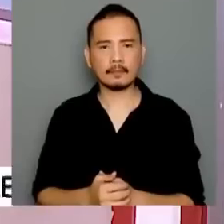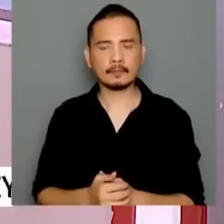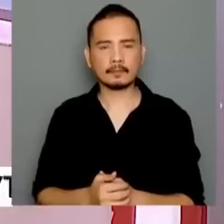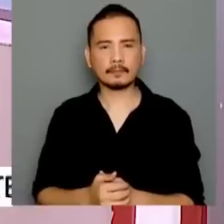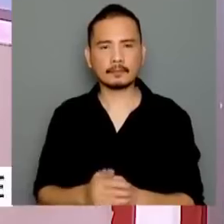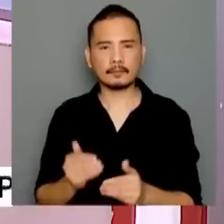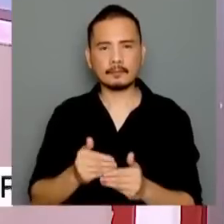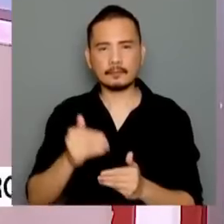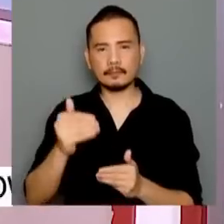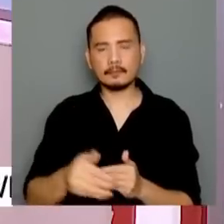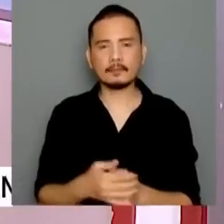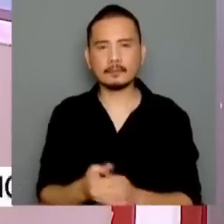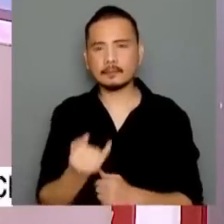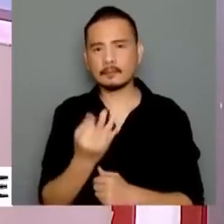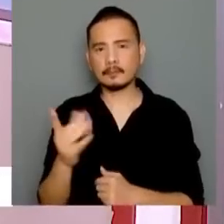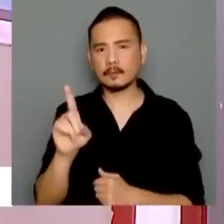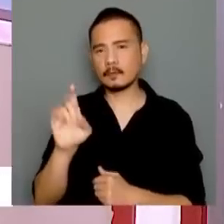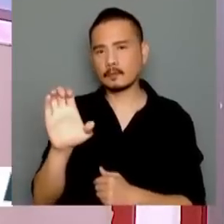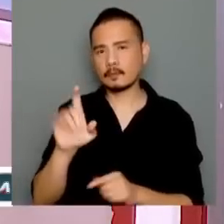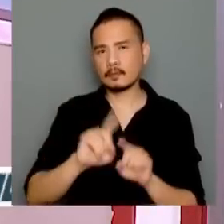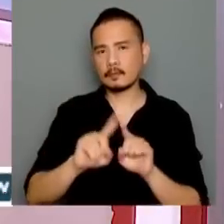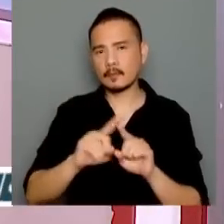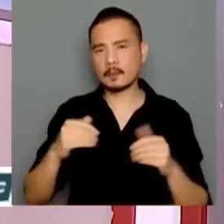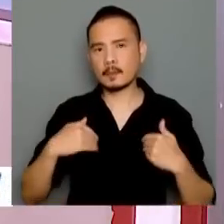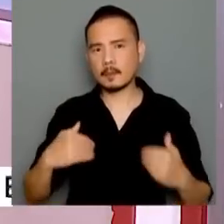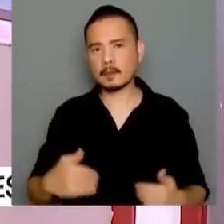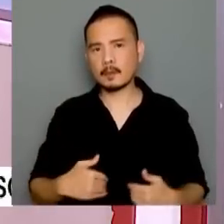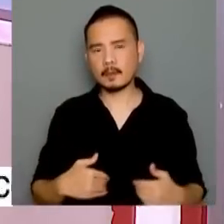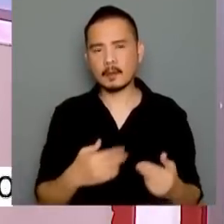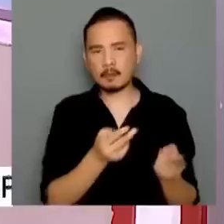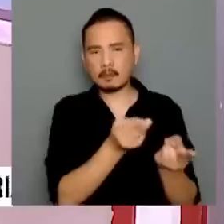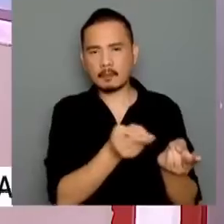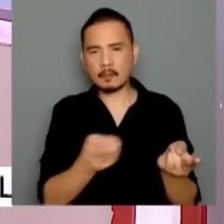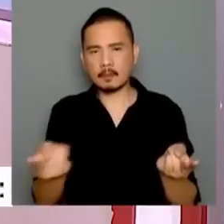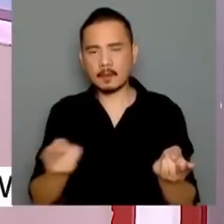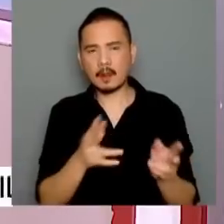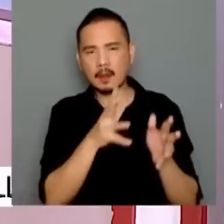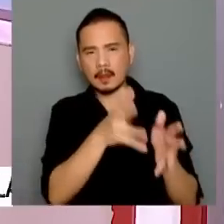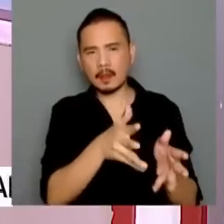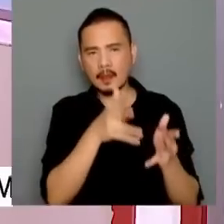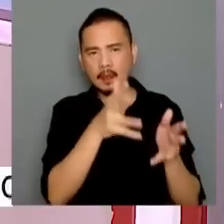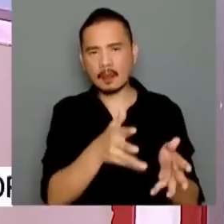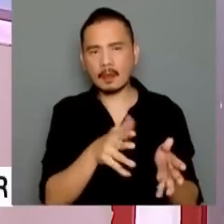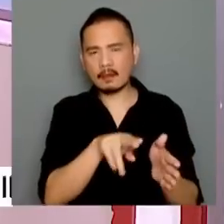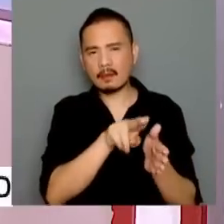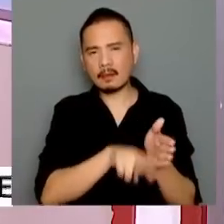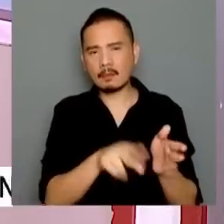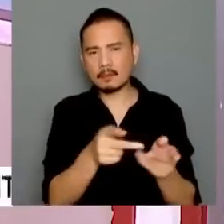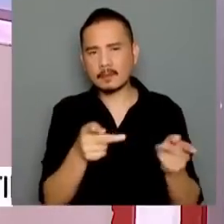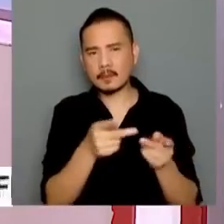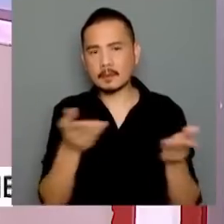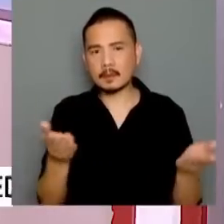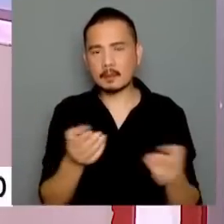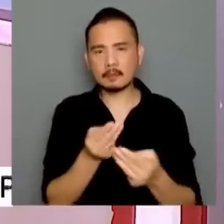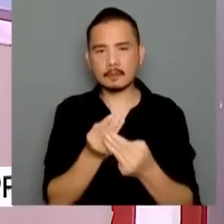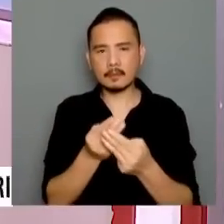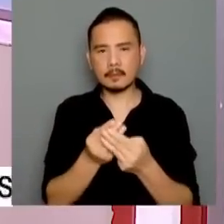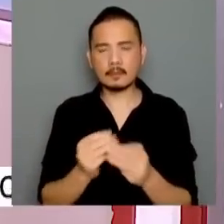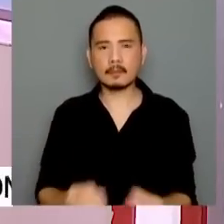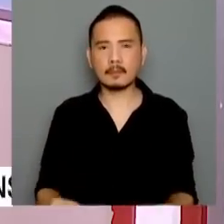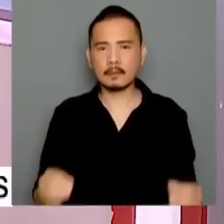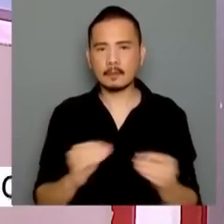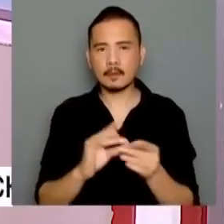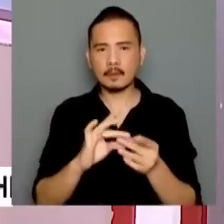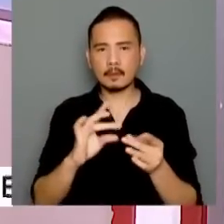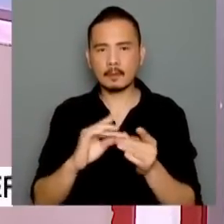Over 100 cadavers of inmates still unclaimed at a funeral parlor in Muntinlupa City. Bianca Davanao joins us with that story.